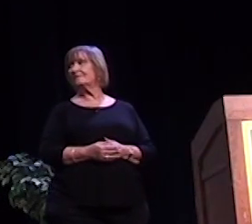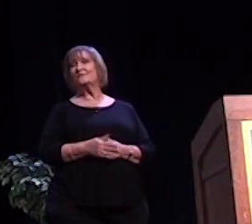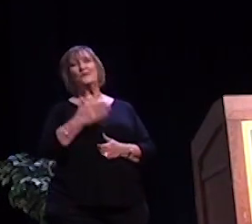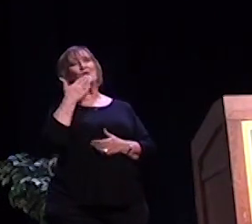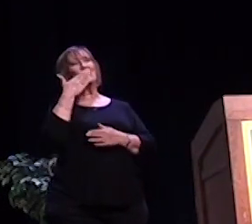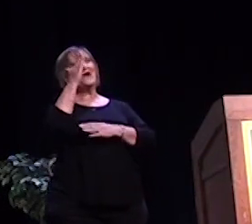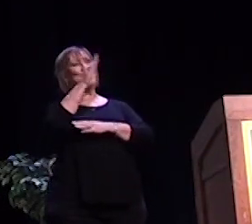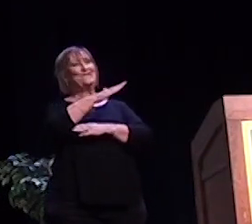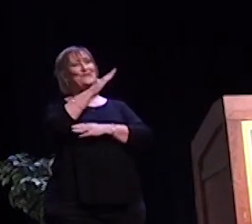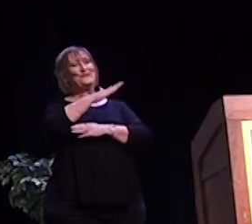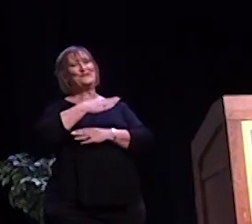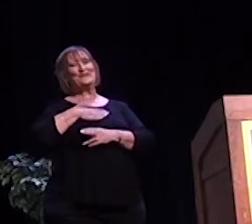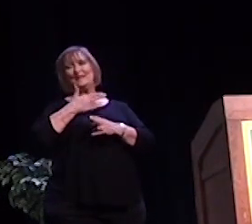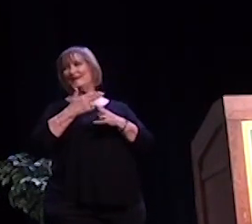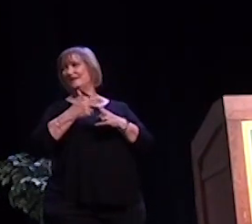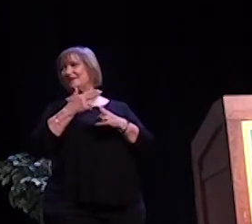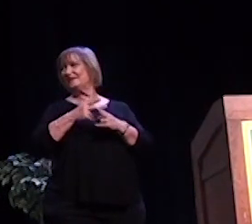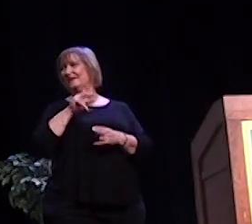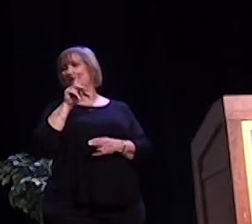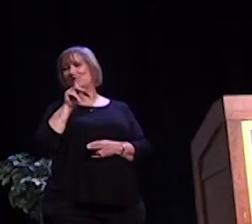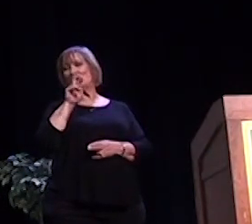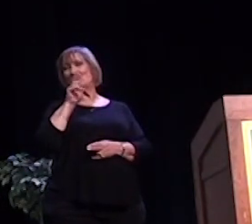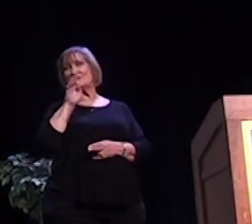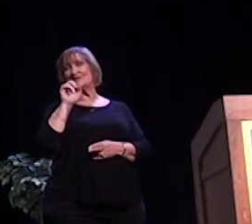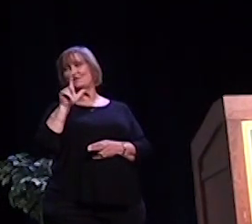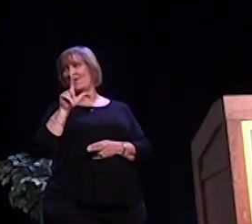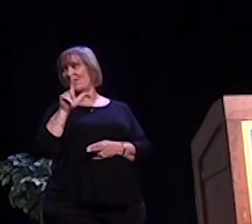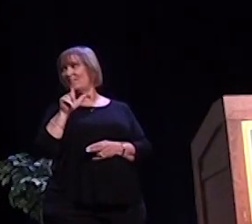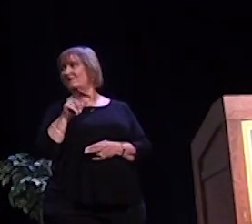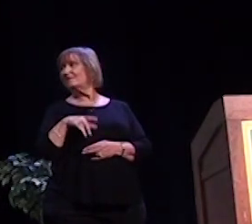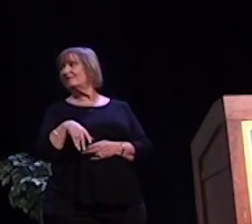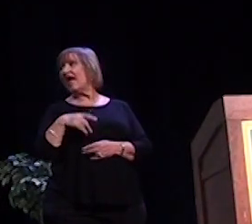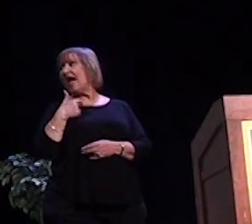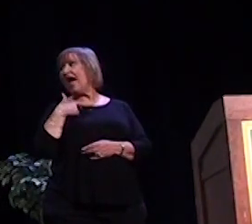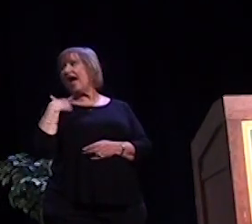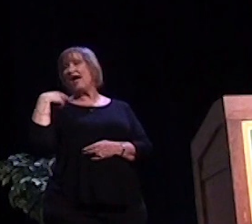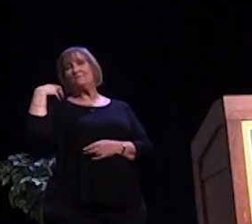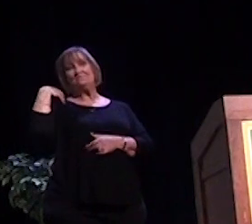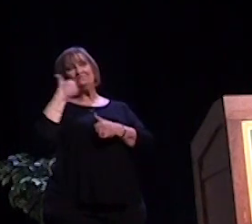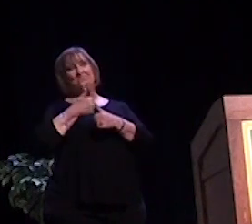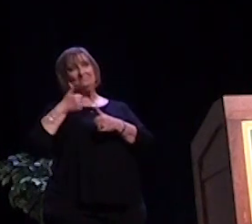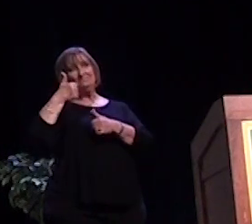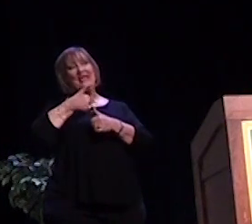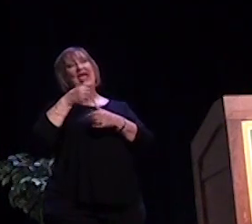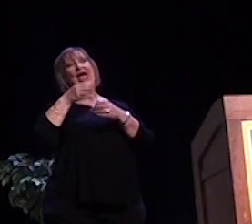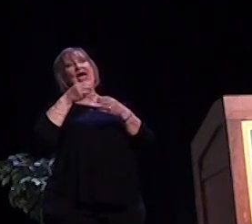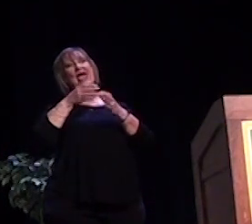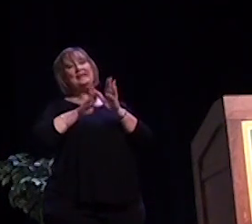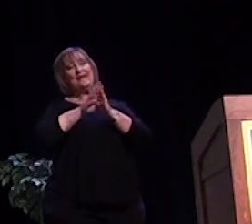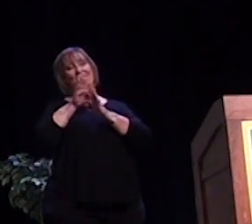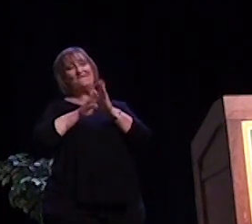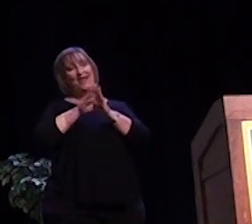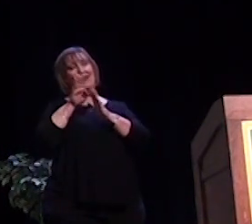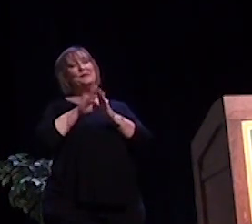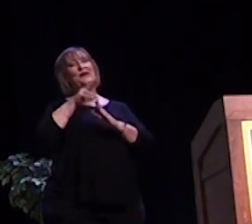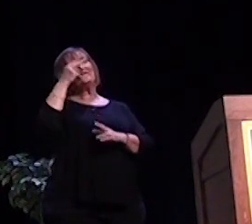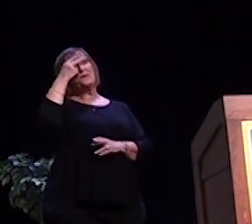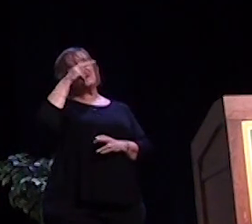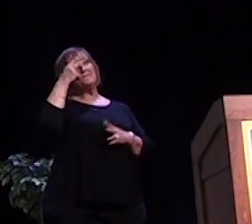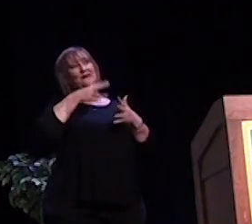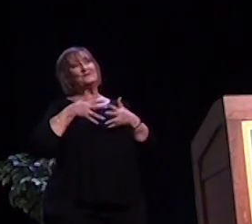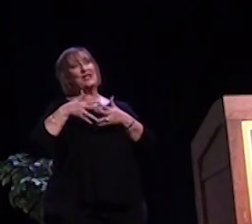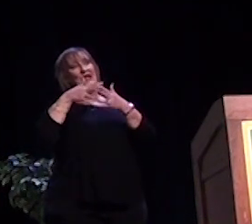Good afternoon. My name is Cruz. I am the Chief Operating Officer of Programs and Development for the Mexican American Unity